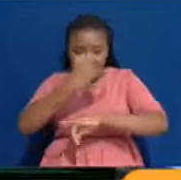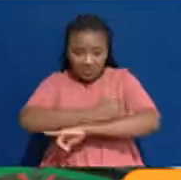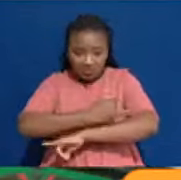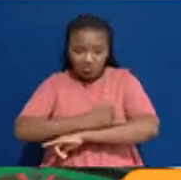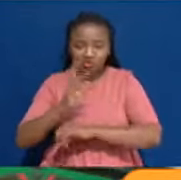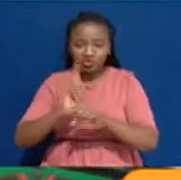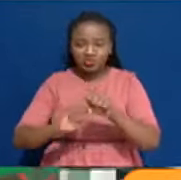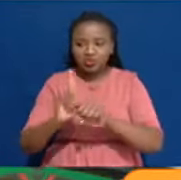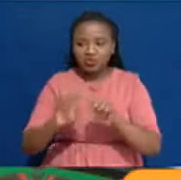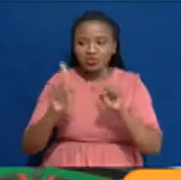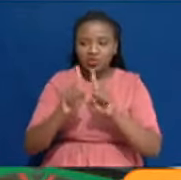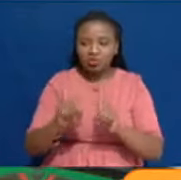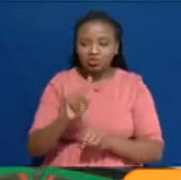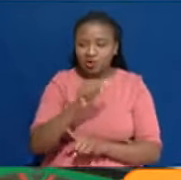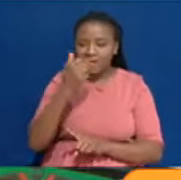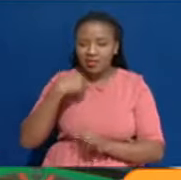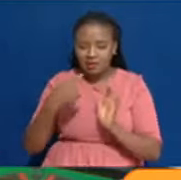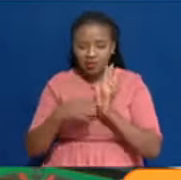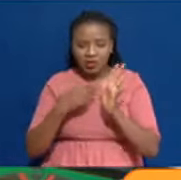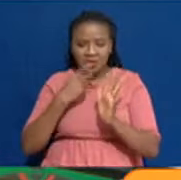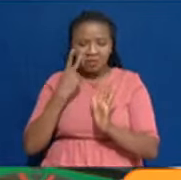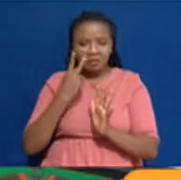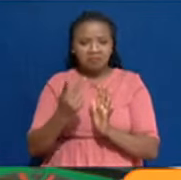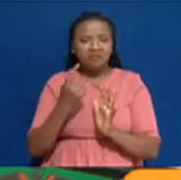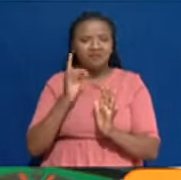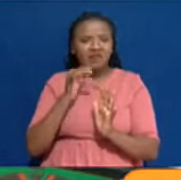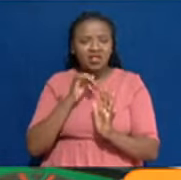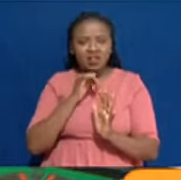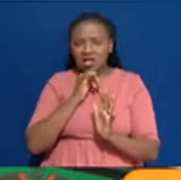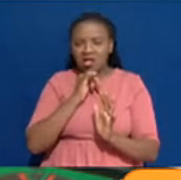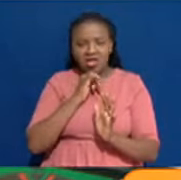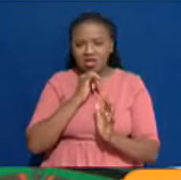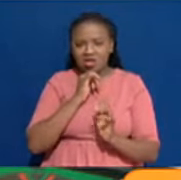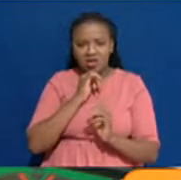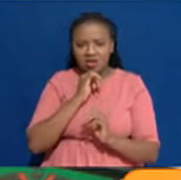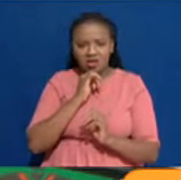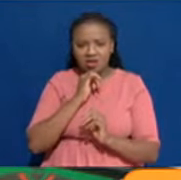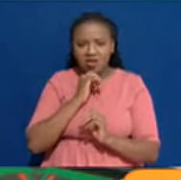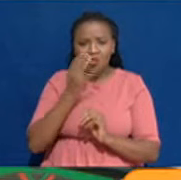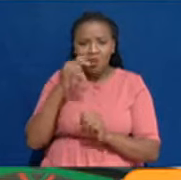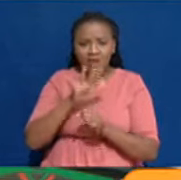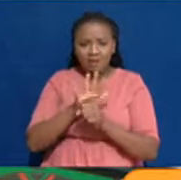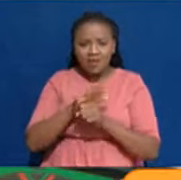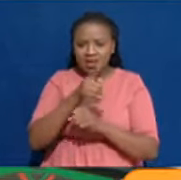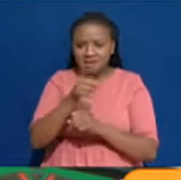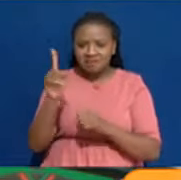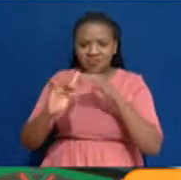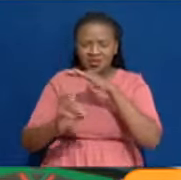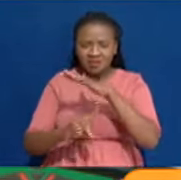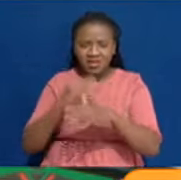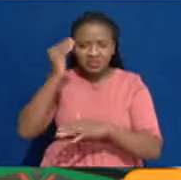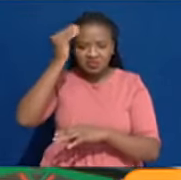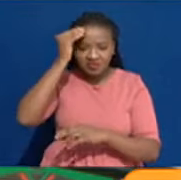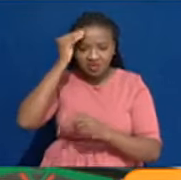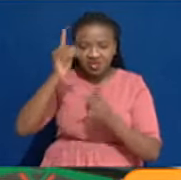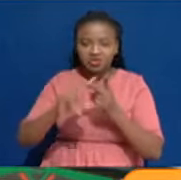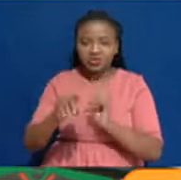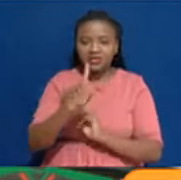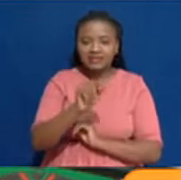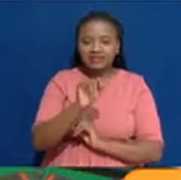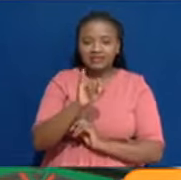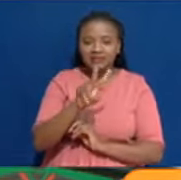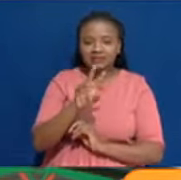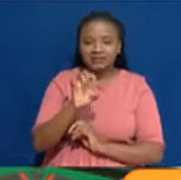What was most worrying is that in some of these Ministry of Education TVET institutions,